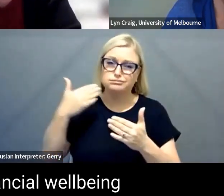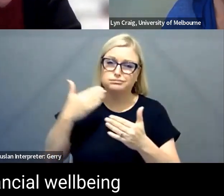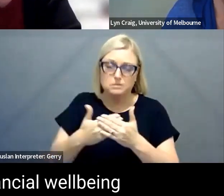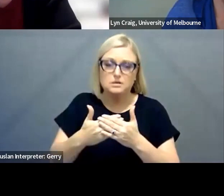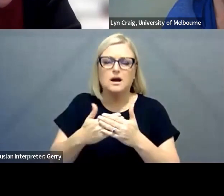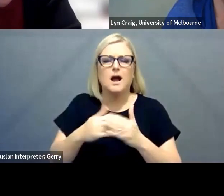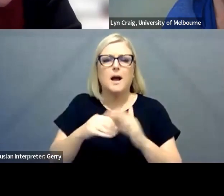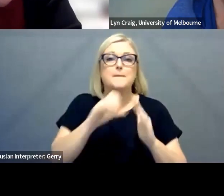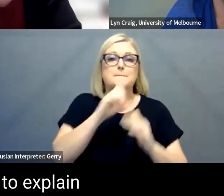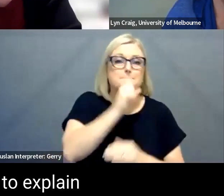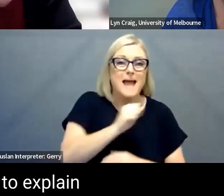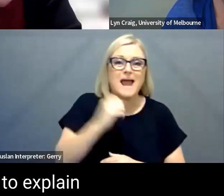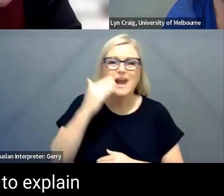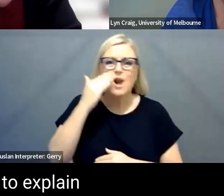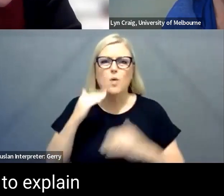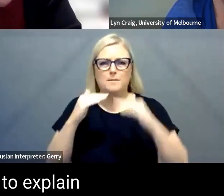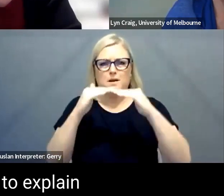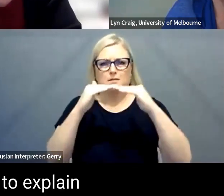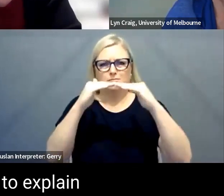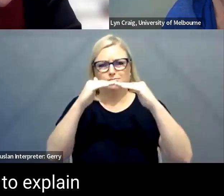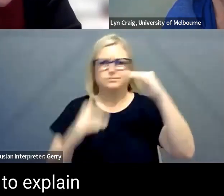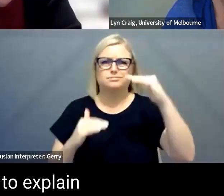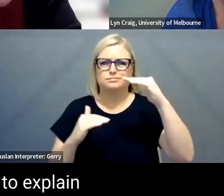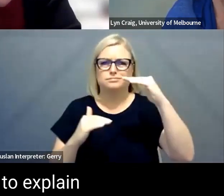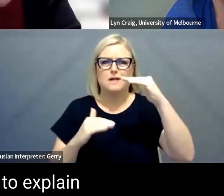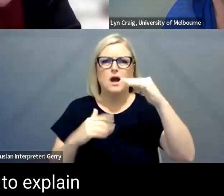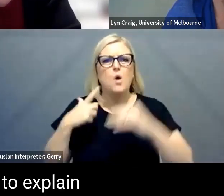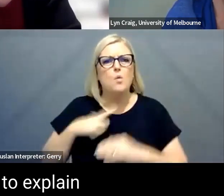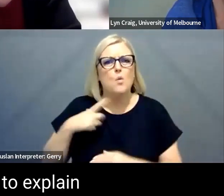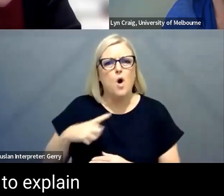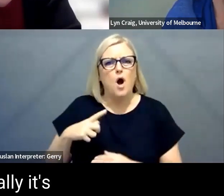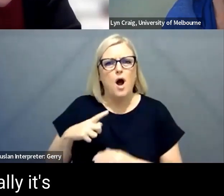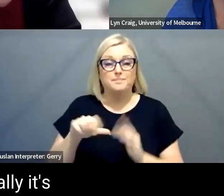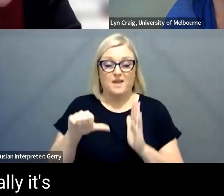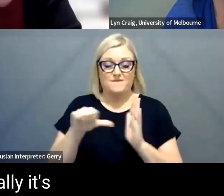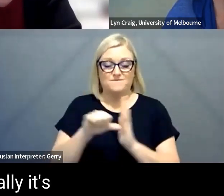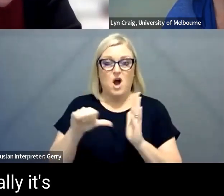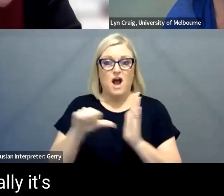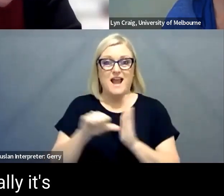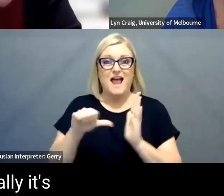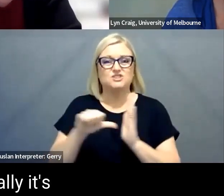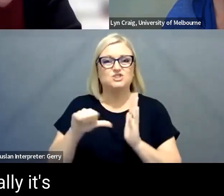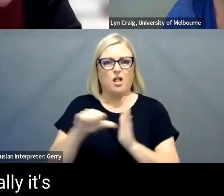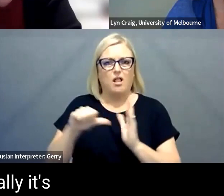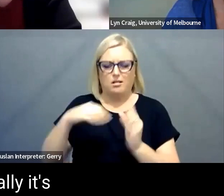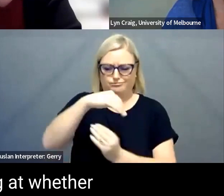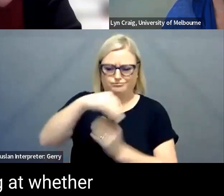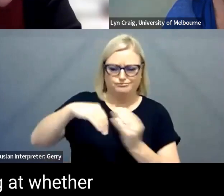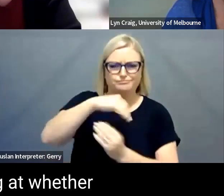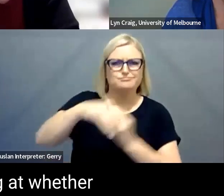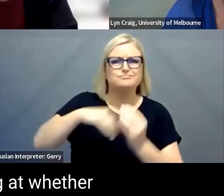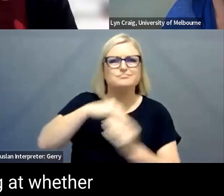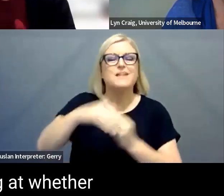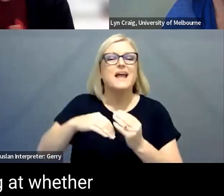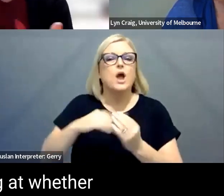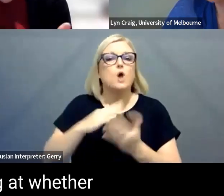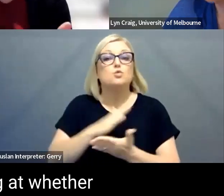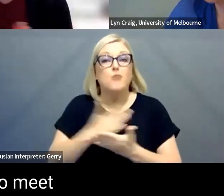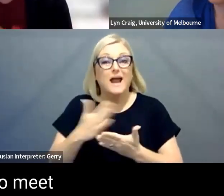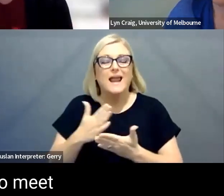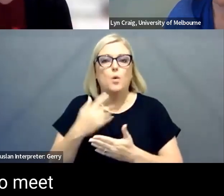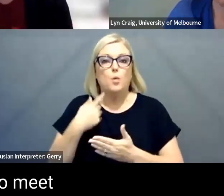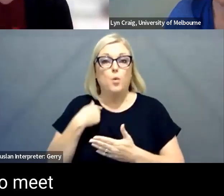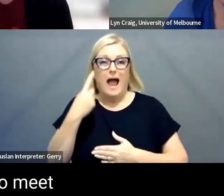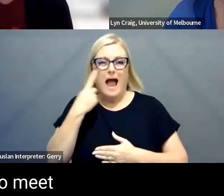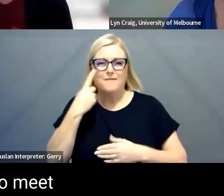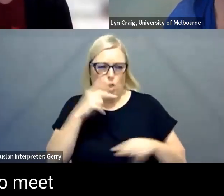in Australia. And firstly, to explain financial wellbeing, essentially, it's an outcome measure. So we're looking at whether or not someone